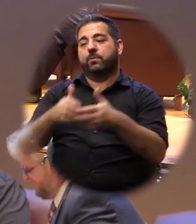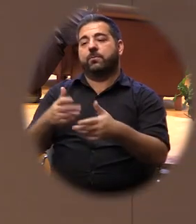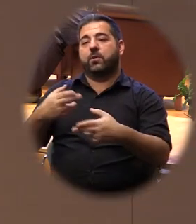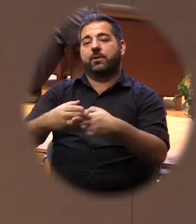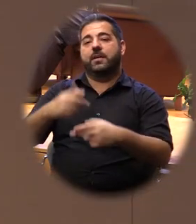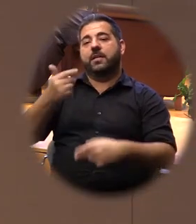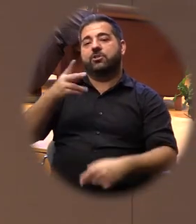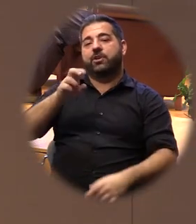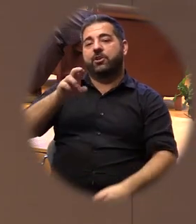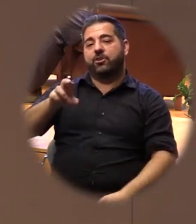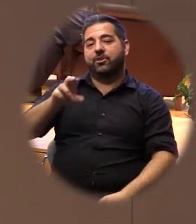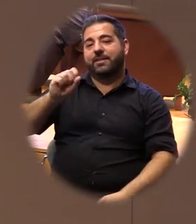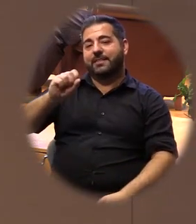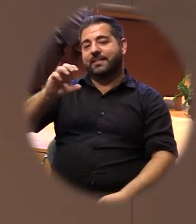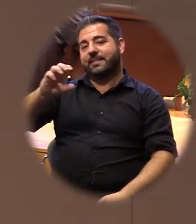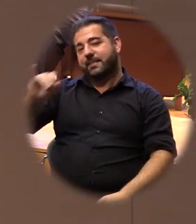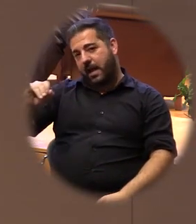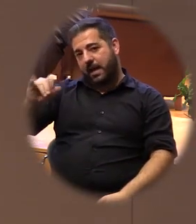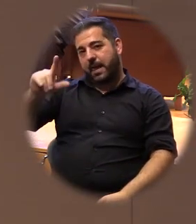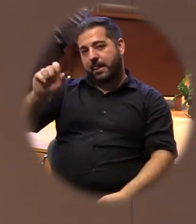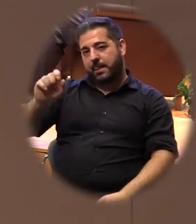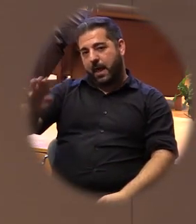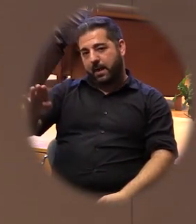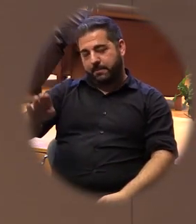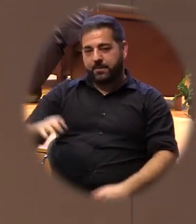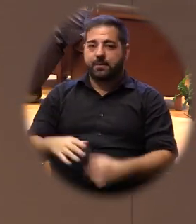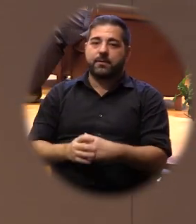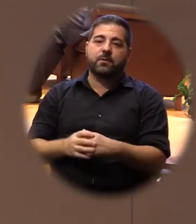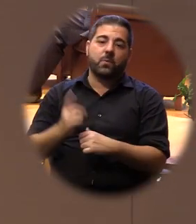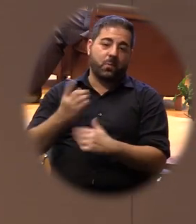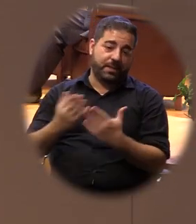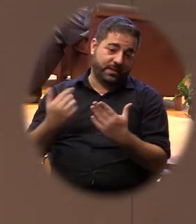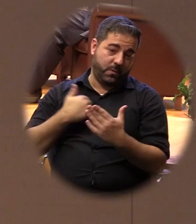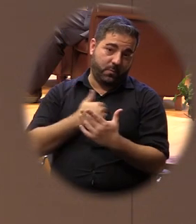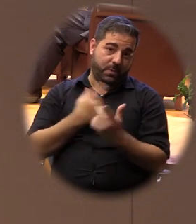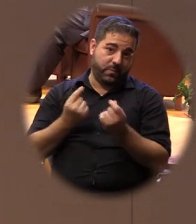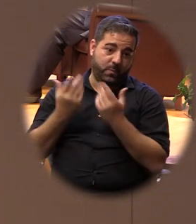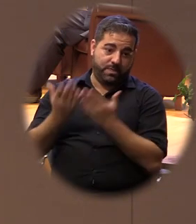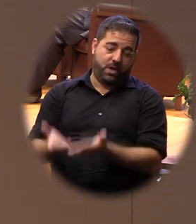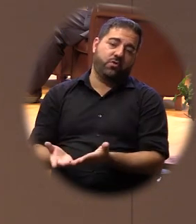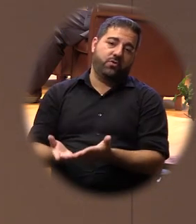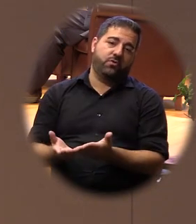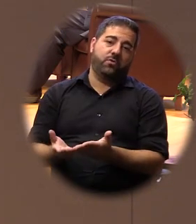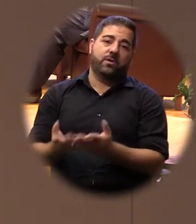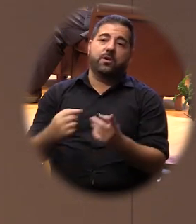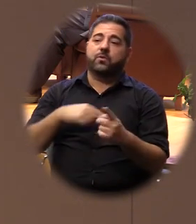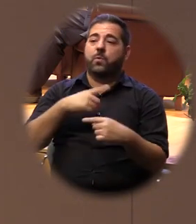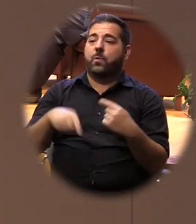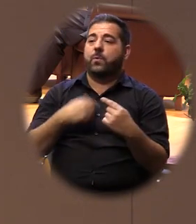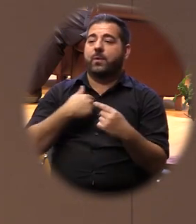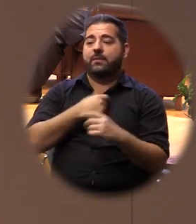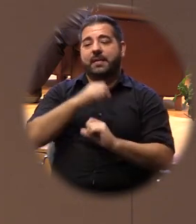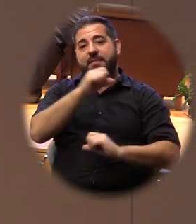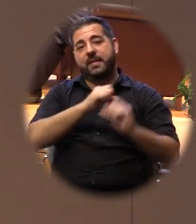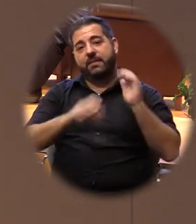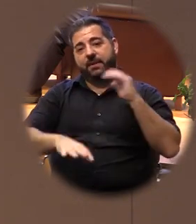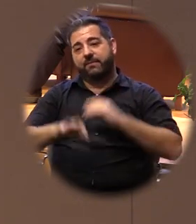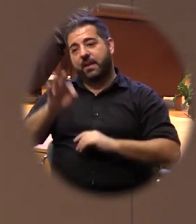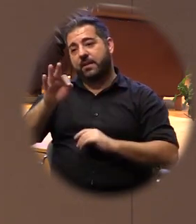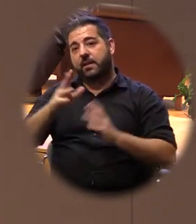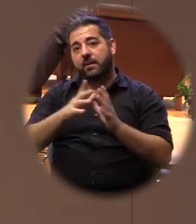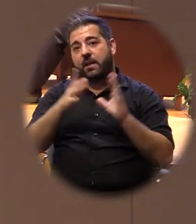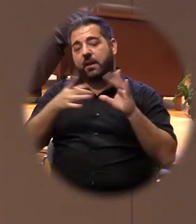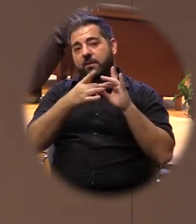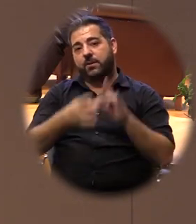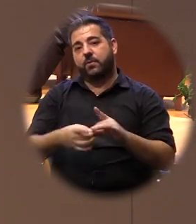Lab. And one thing that we do there is when there is a scientific finding that has a lot to do